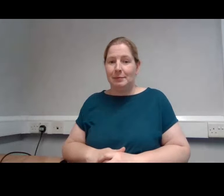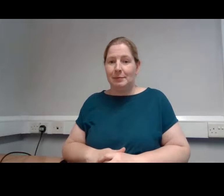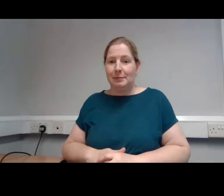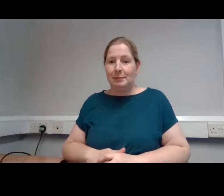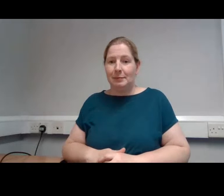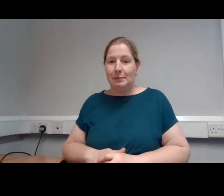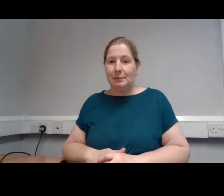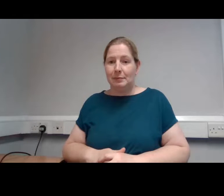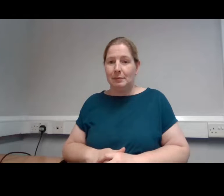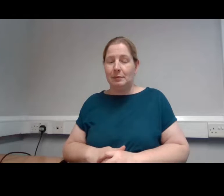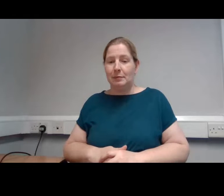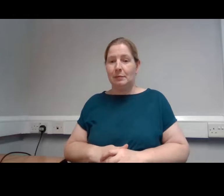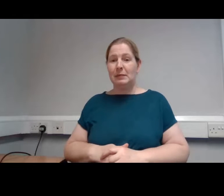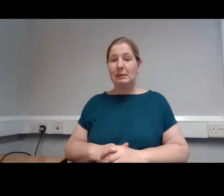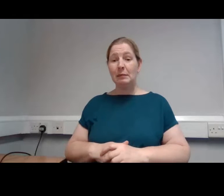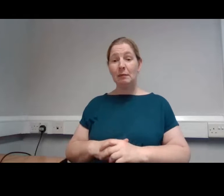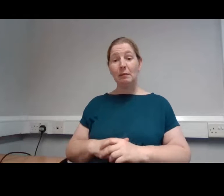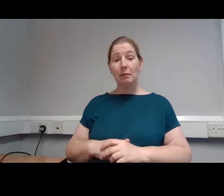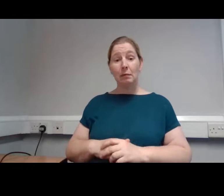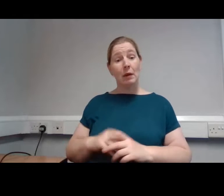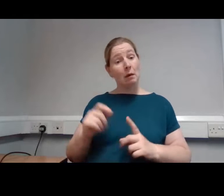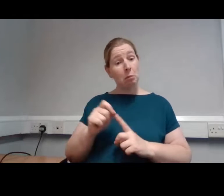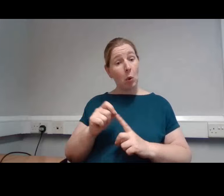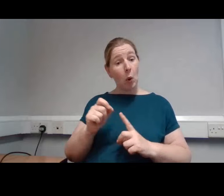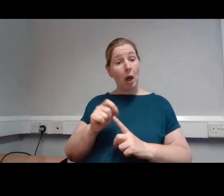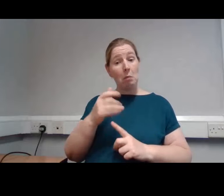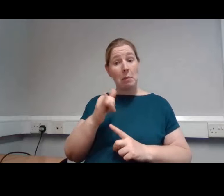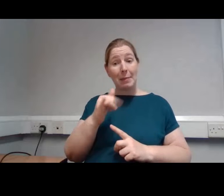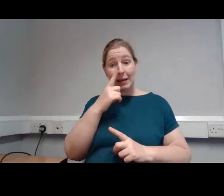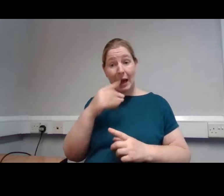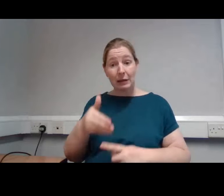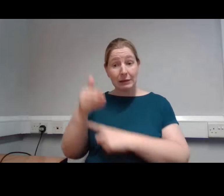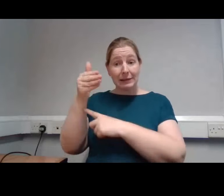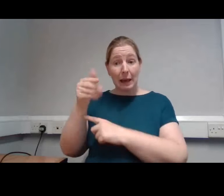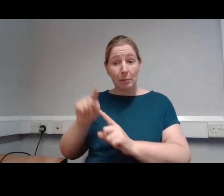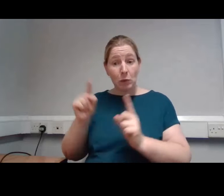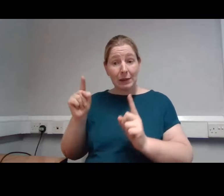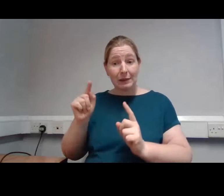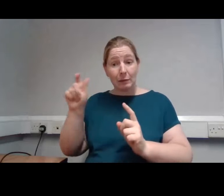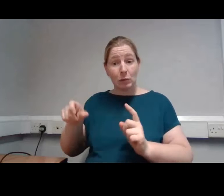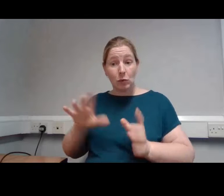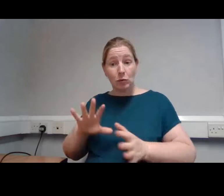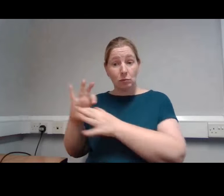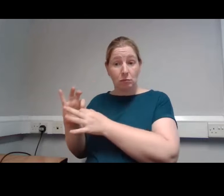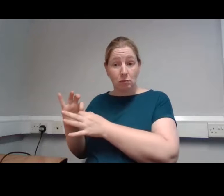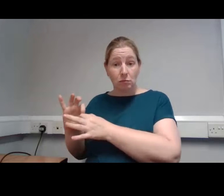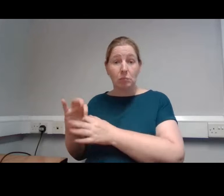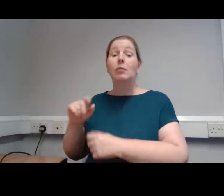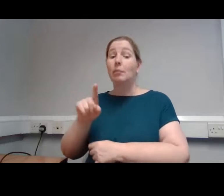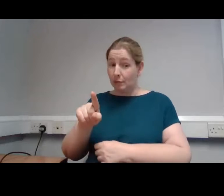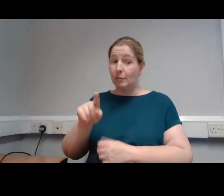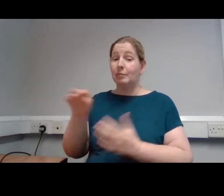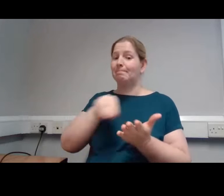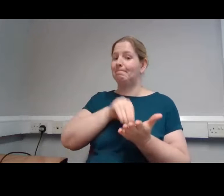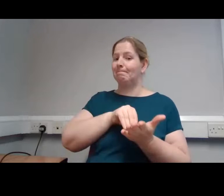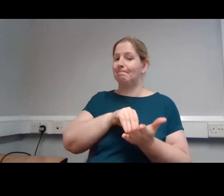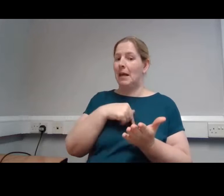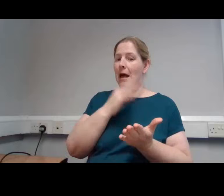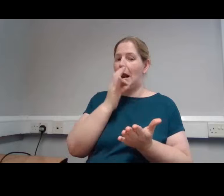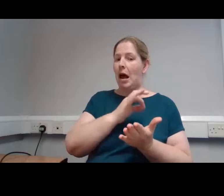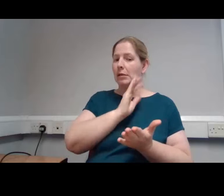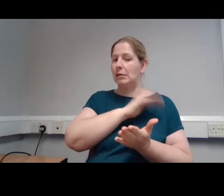Is that something where you might be able to signpost Philippa to somebody else, or? I'll take that away, Philippa, and I'll see